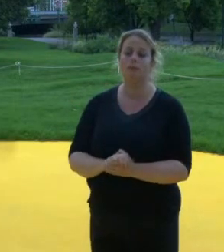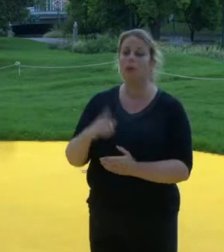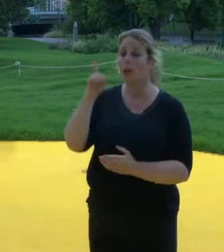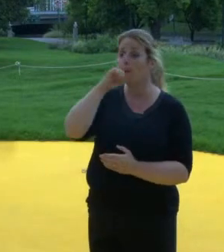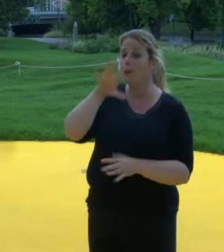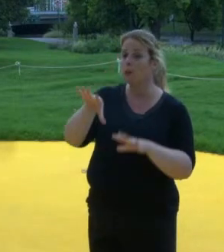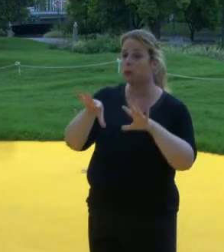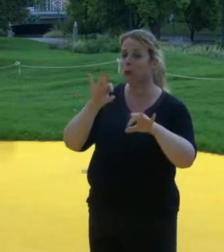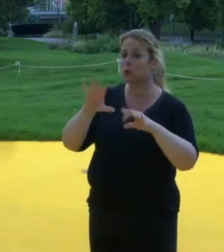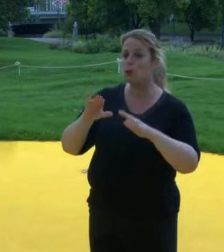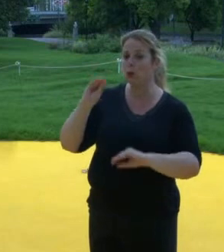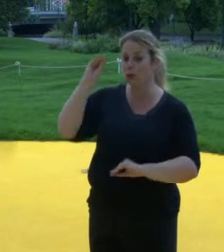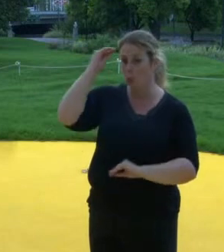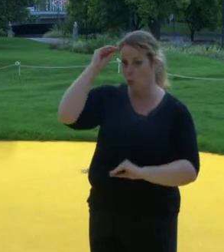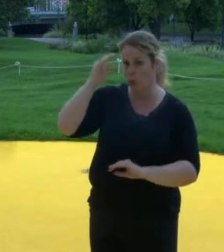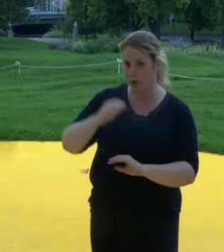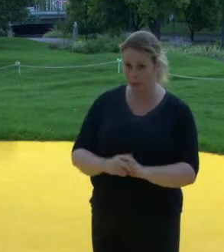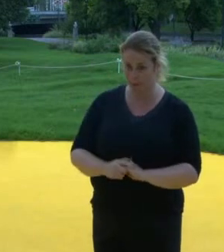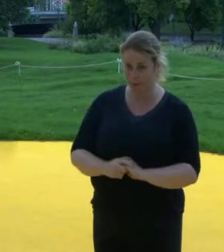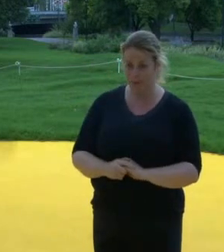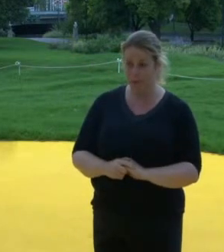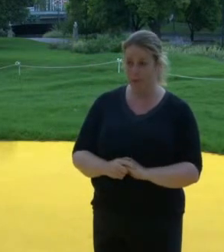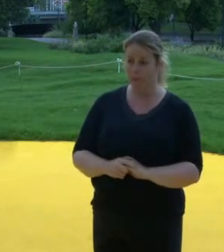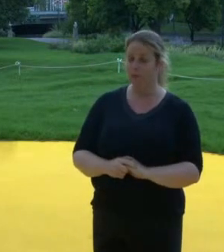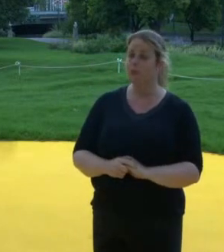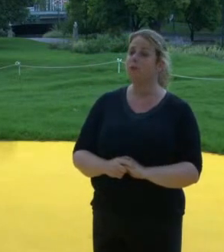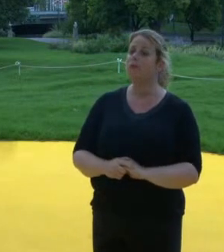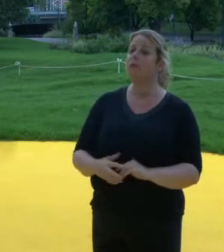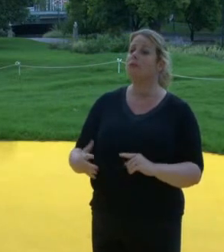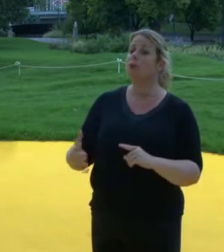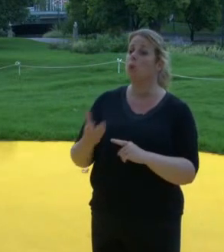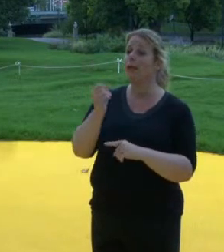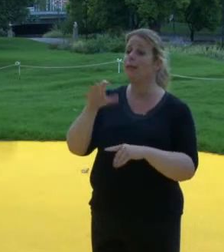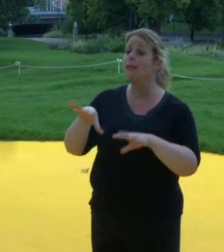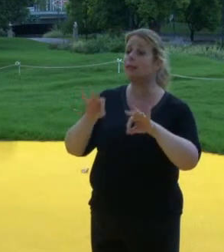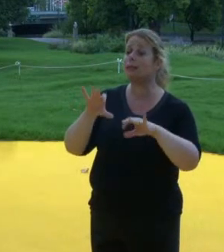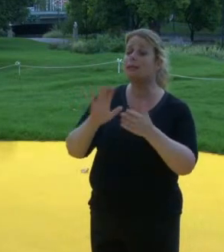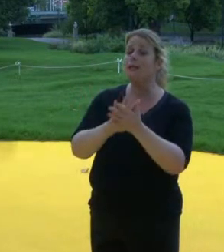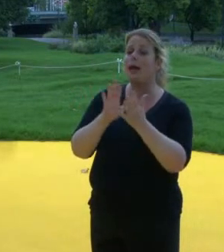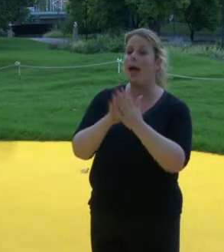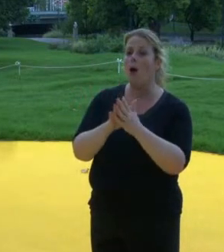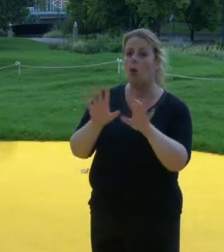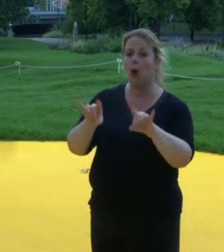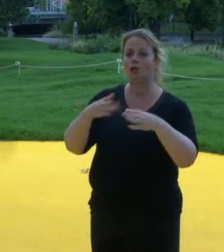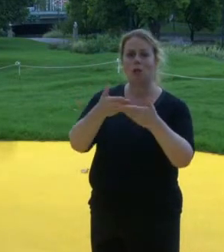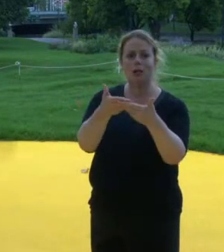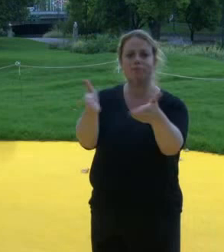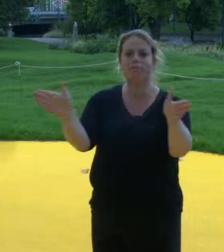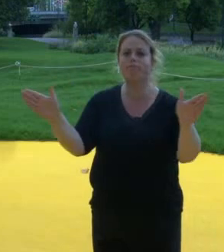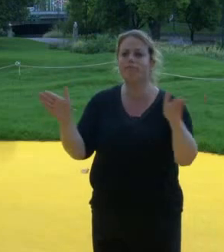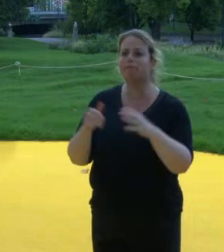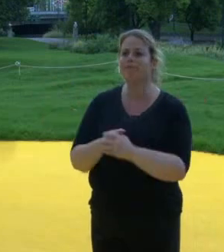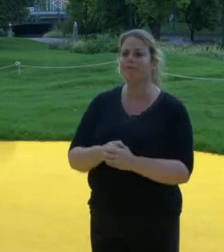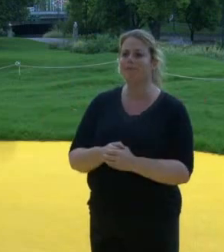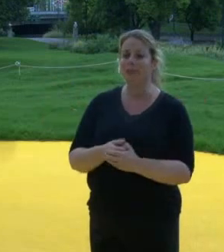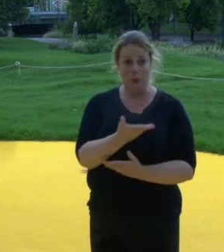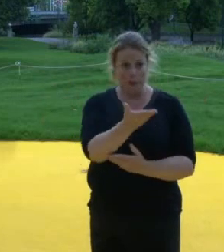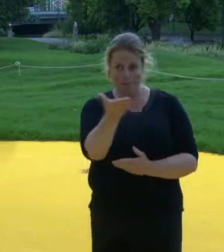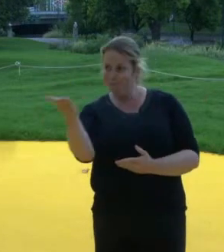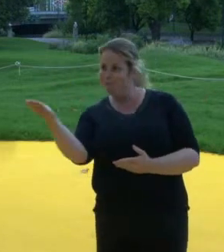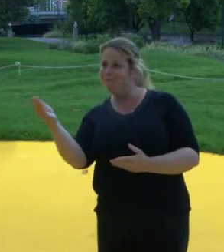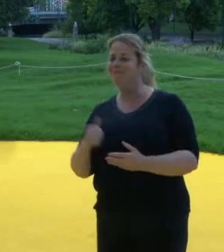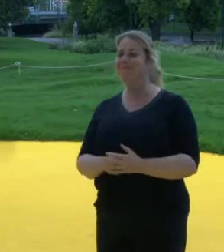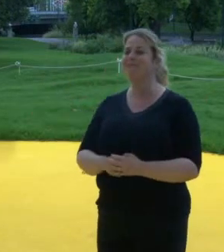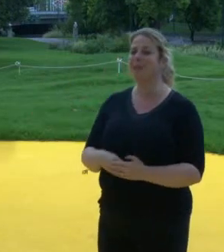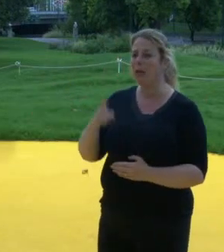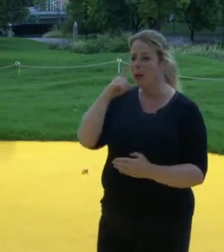People's Choice Award. The winner of the People's Choice Award is selected by the Australian public, who friggin' adore you. The people